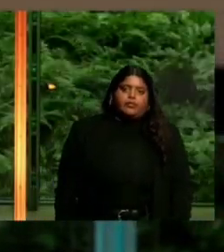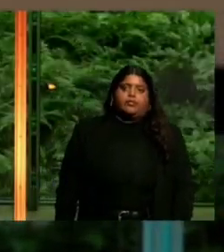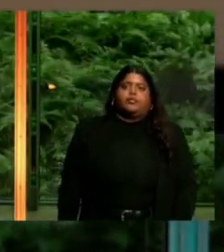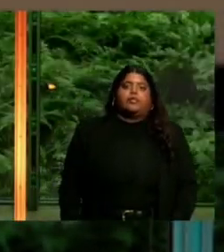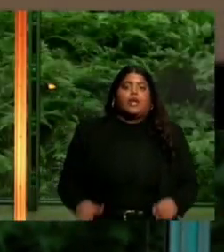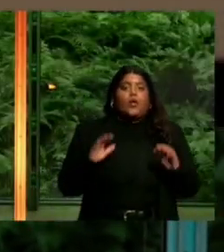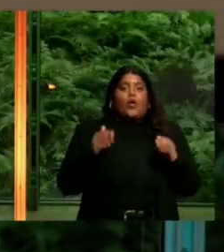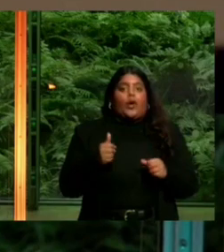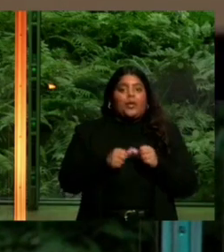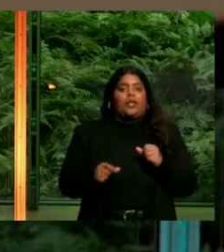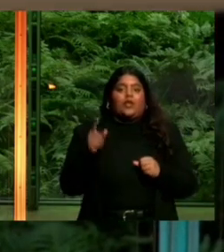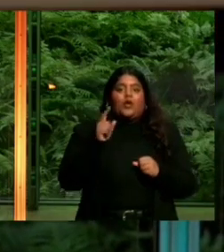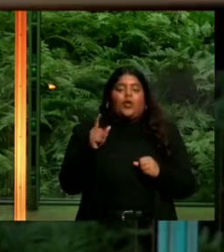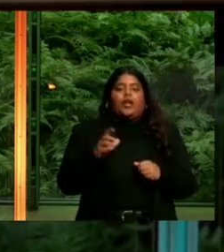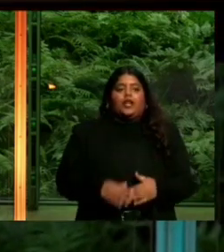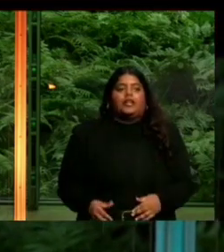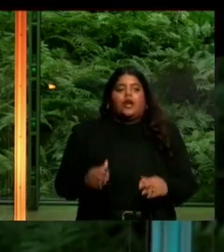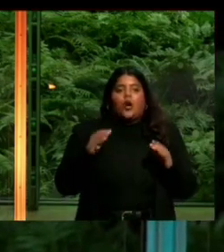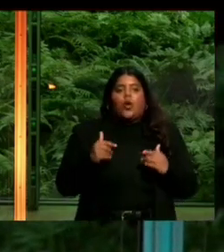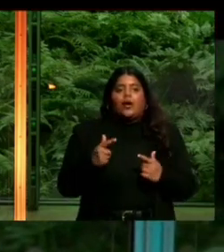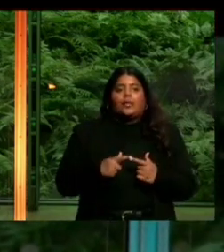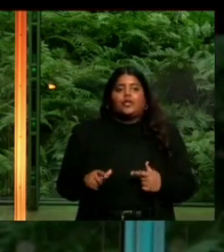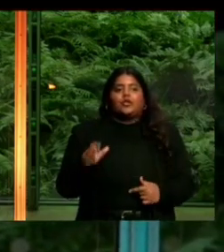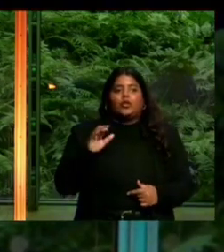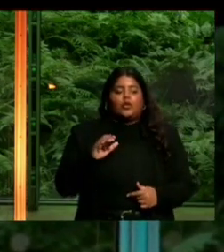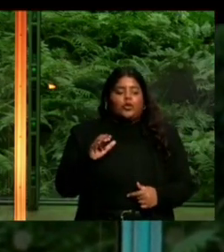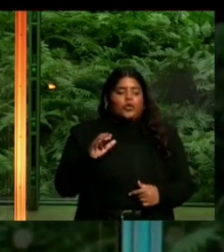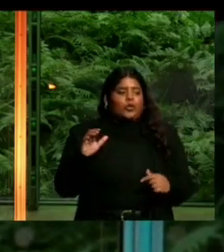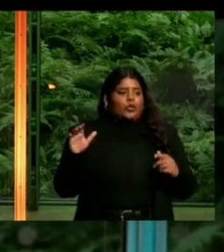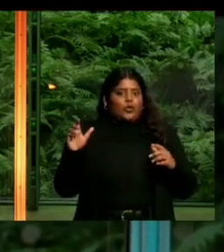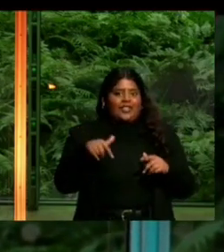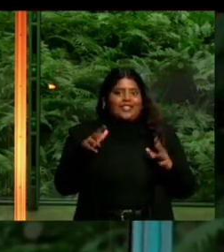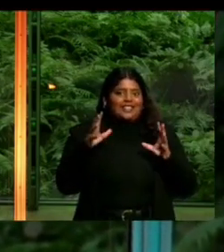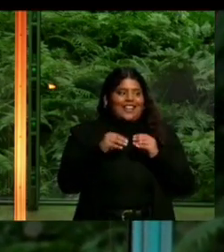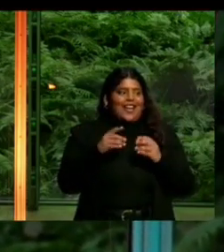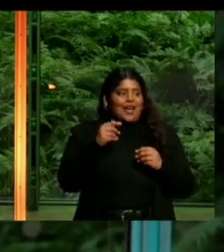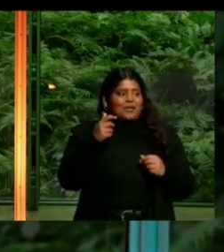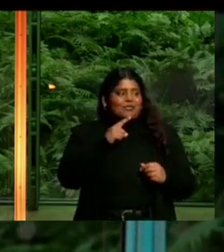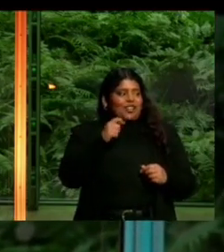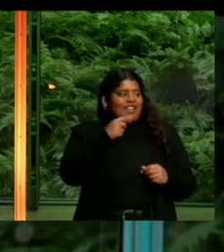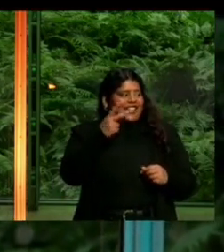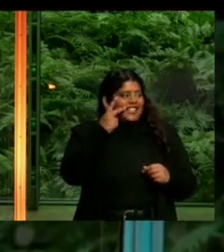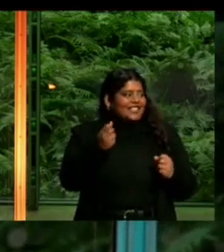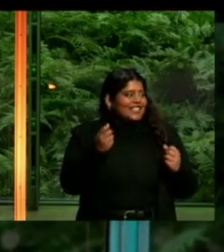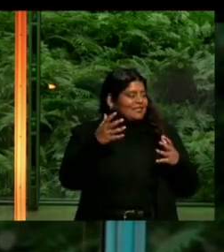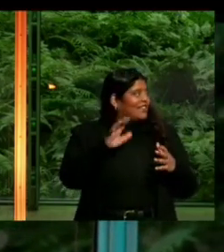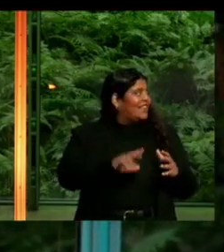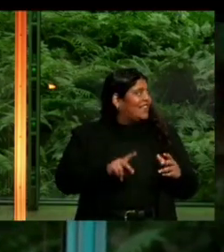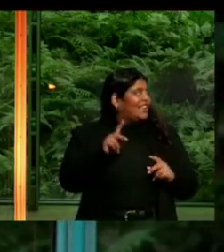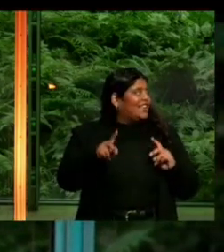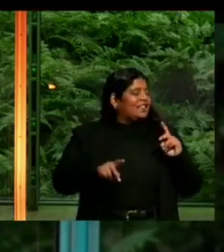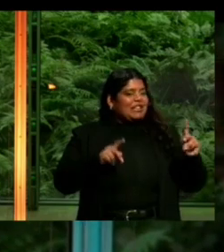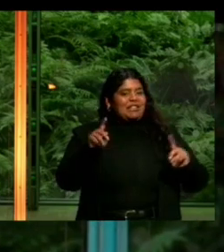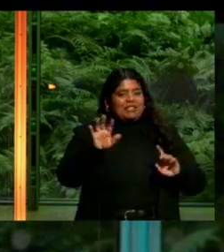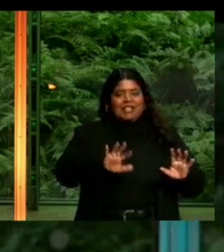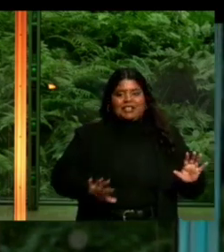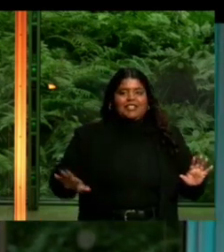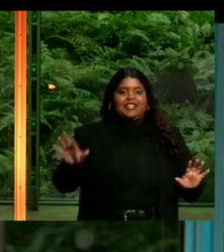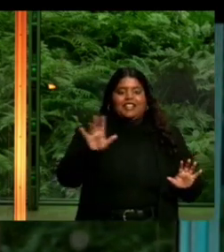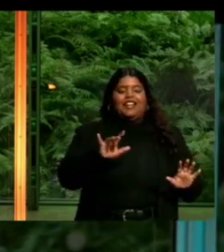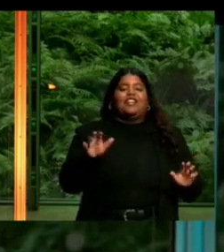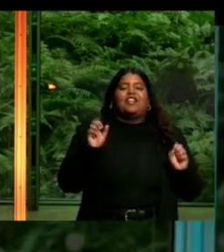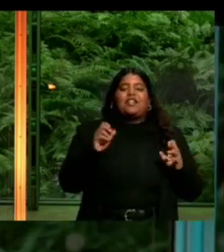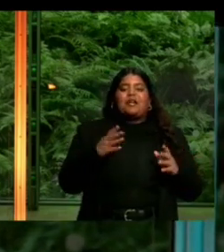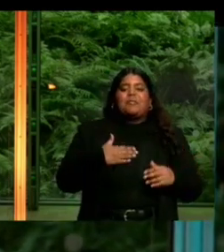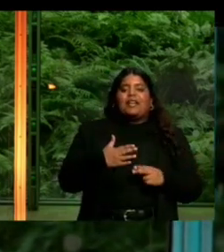Well, welcome everyone. Welcome to the siesta session. I can already see a couple of faces that I need to keep awake. All right,